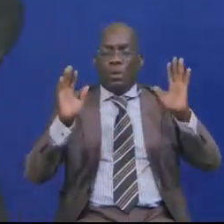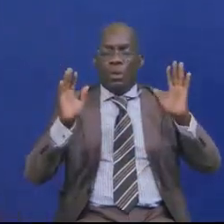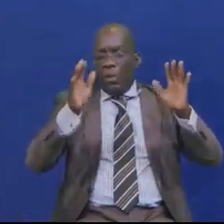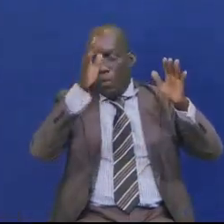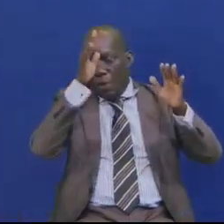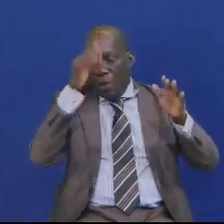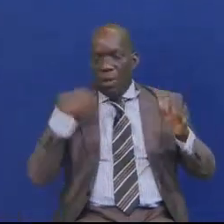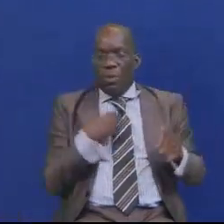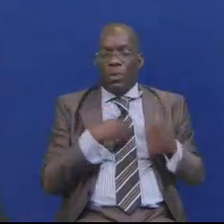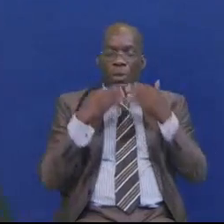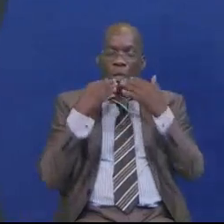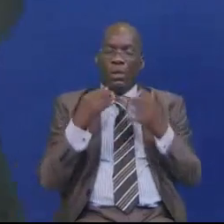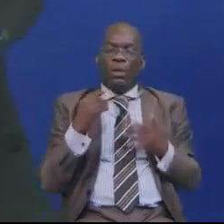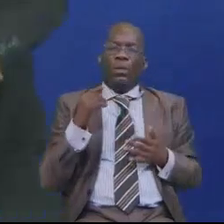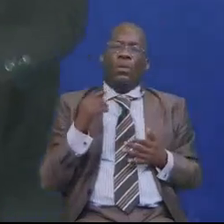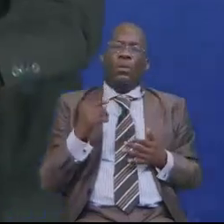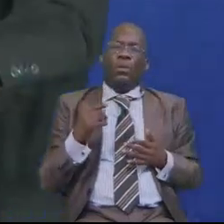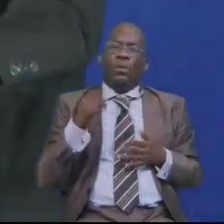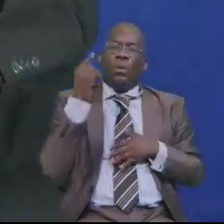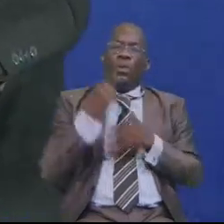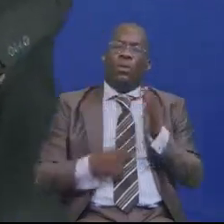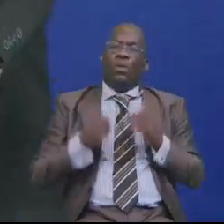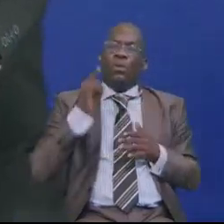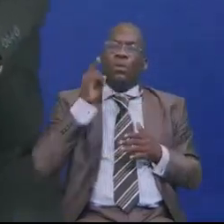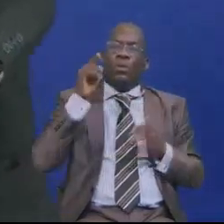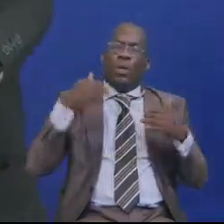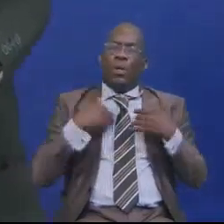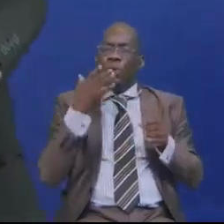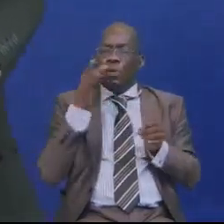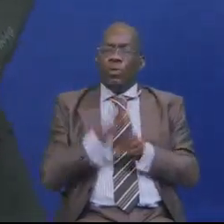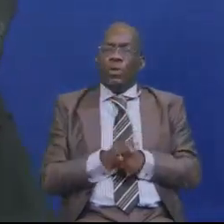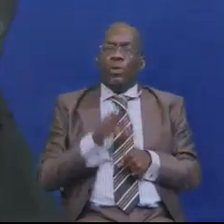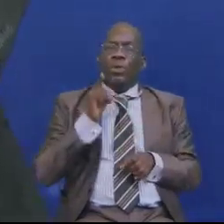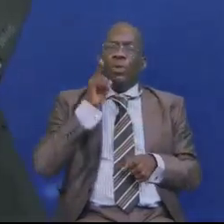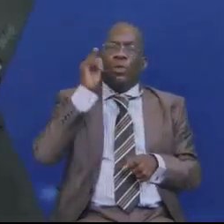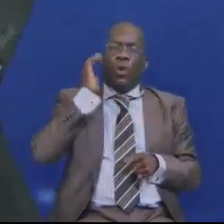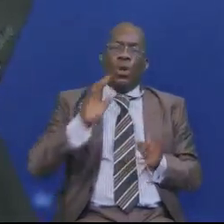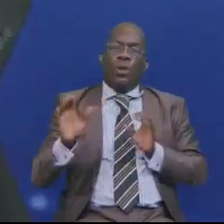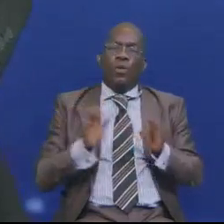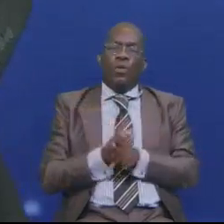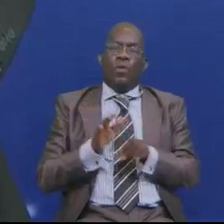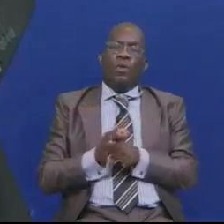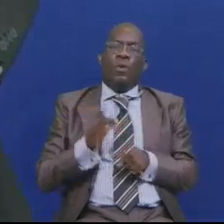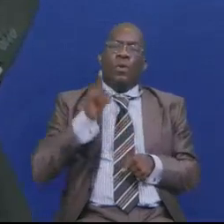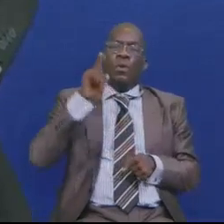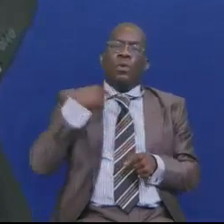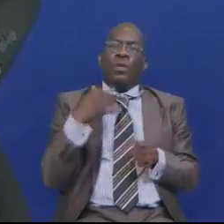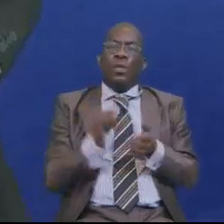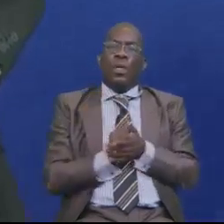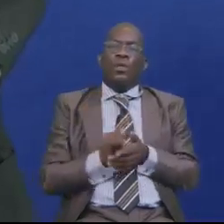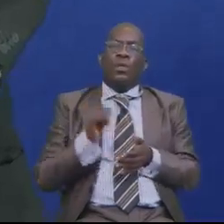we thank you. What you have promised, you will fulfill. You said you will